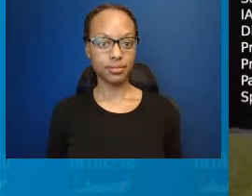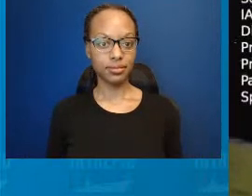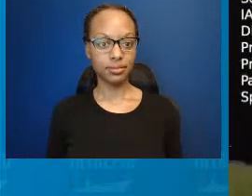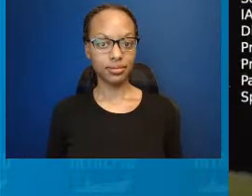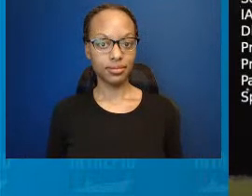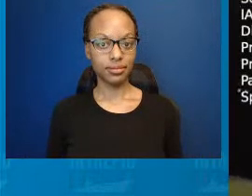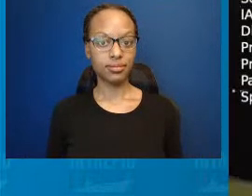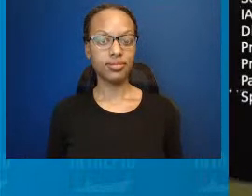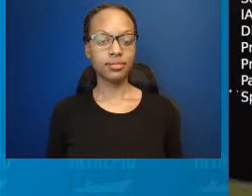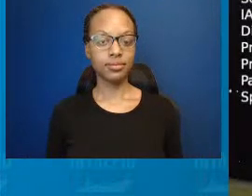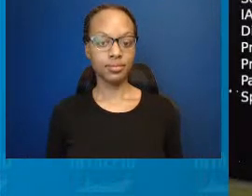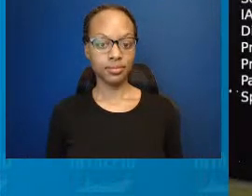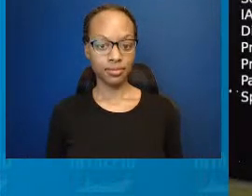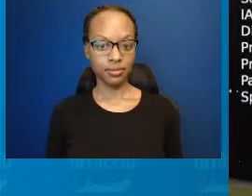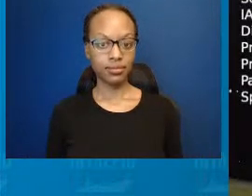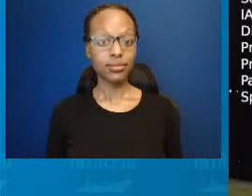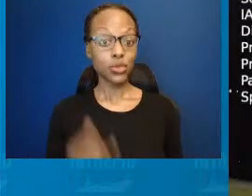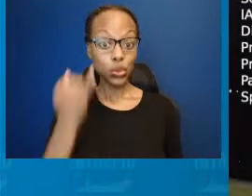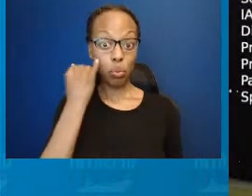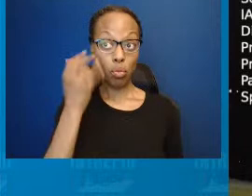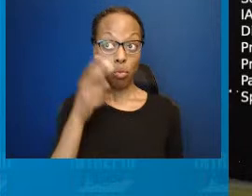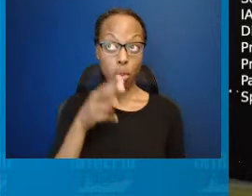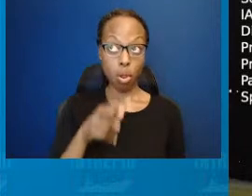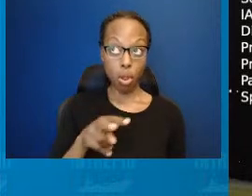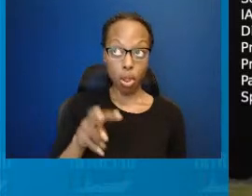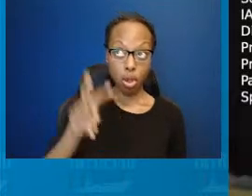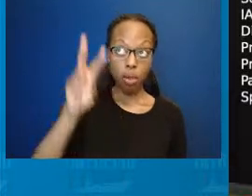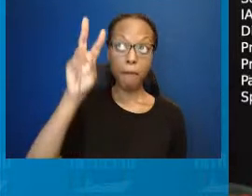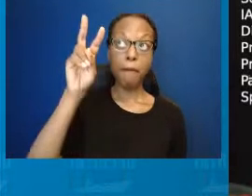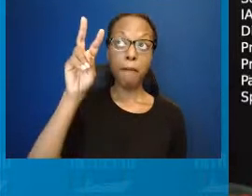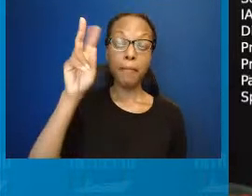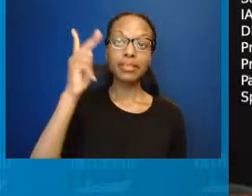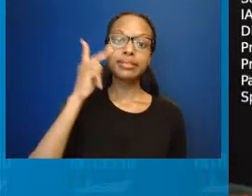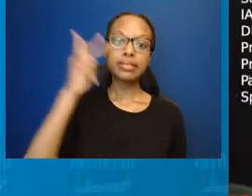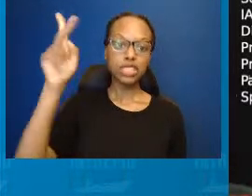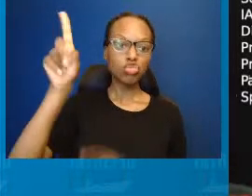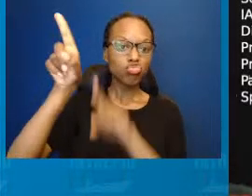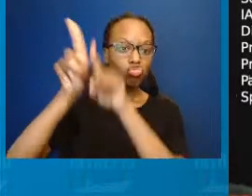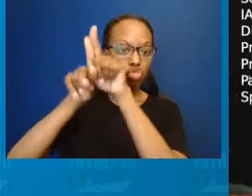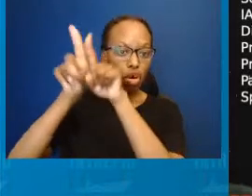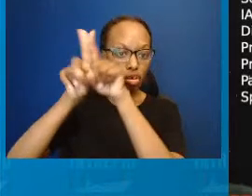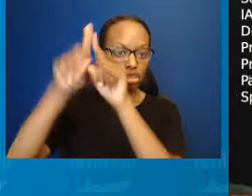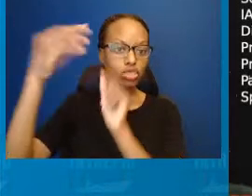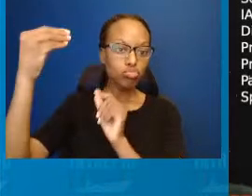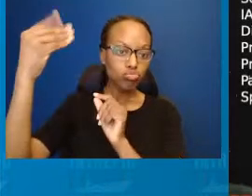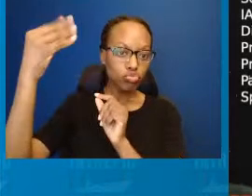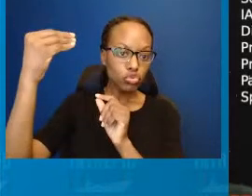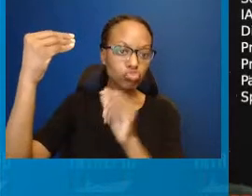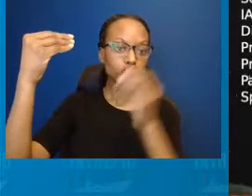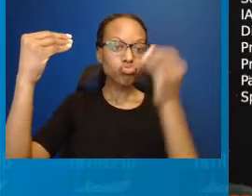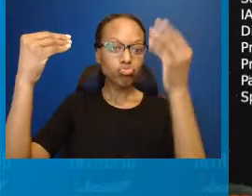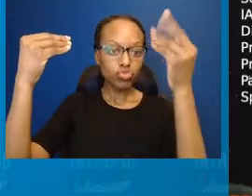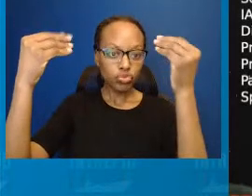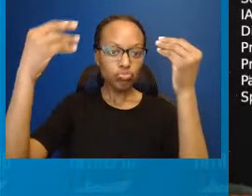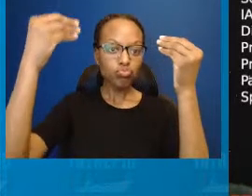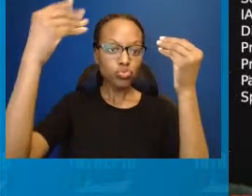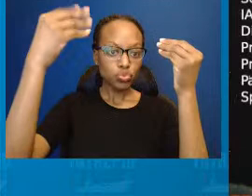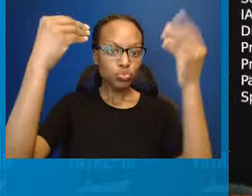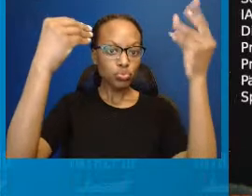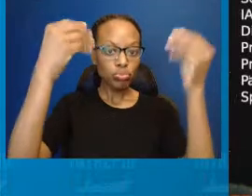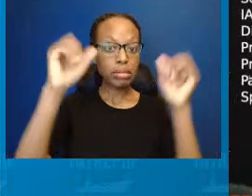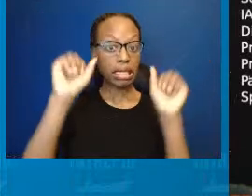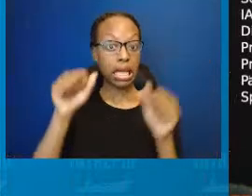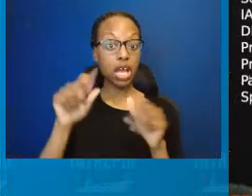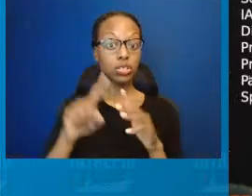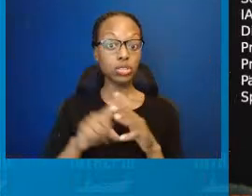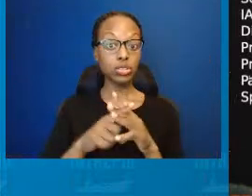if we look up, right, we can see different stars, right? And we can actually start drawing these imaginary lines in between the stars and